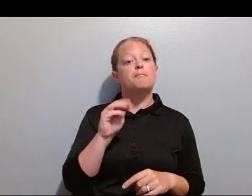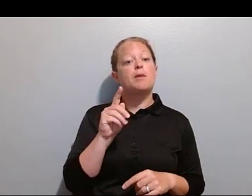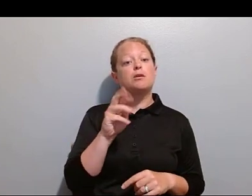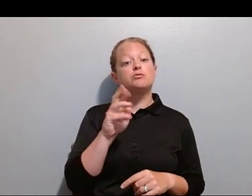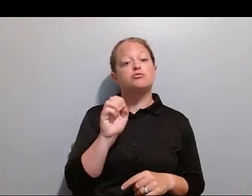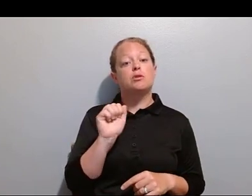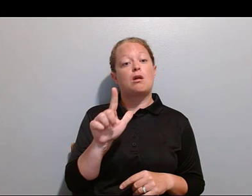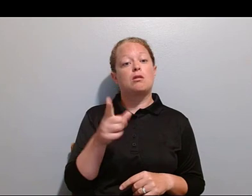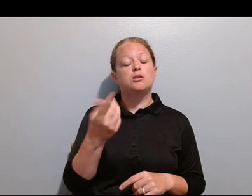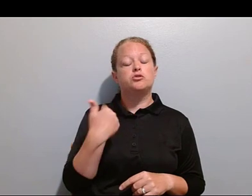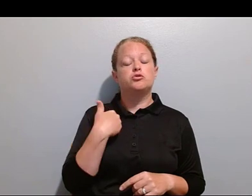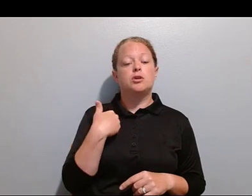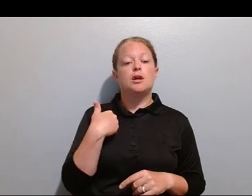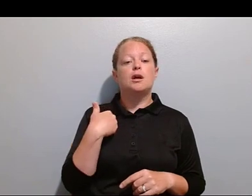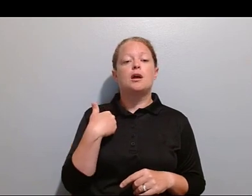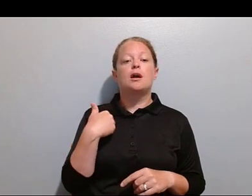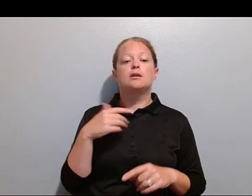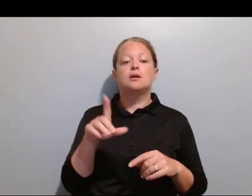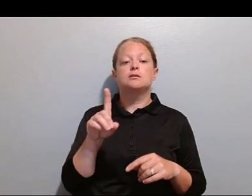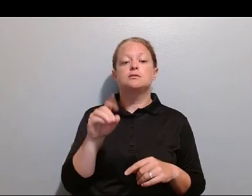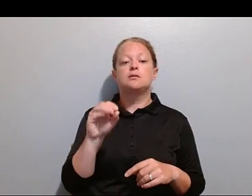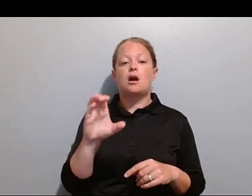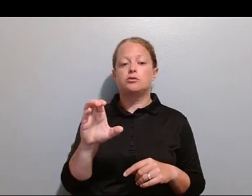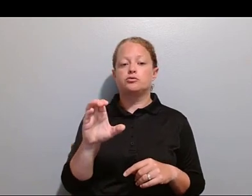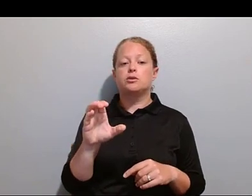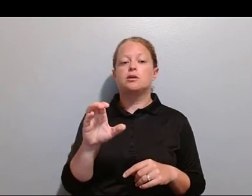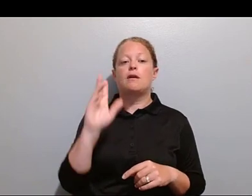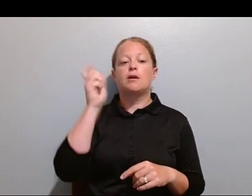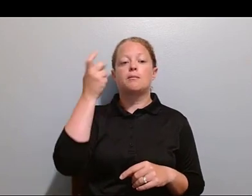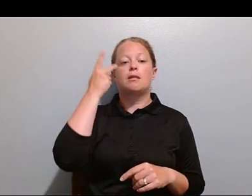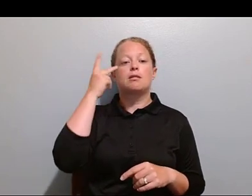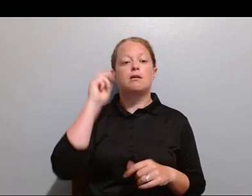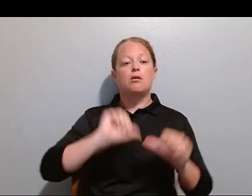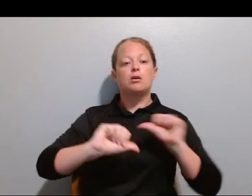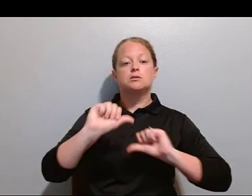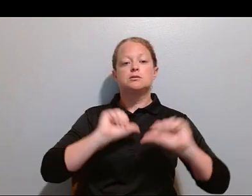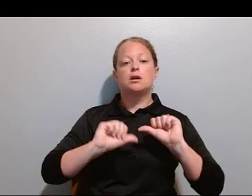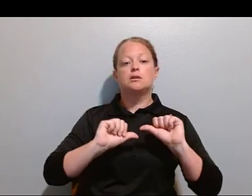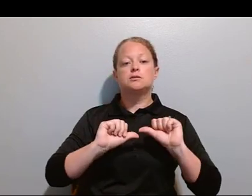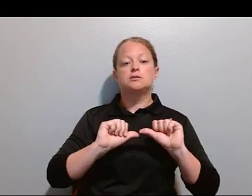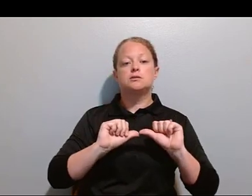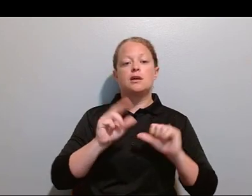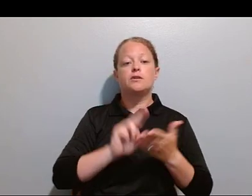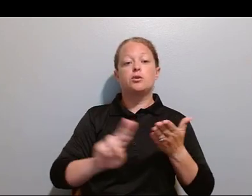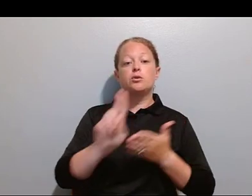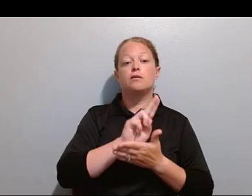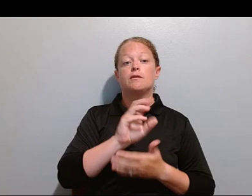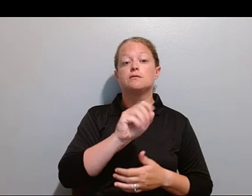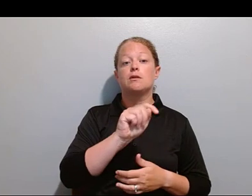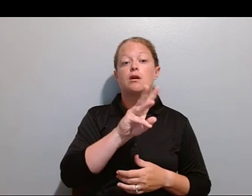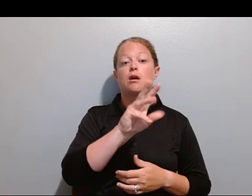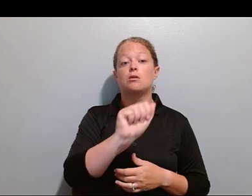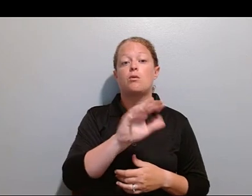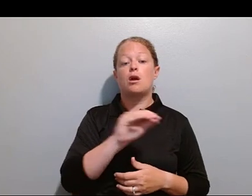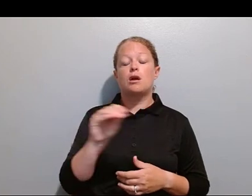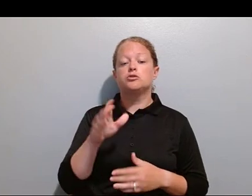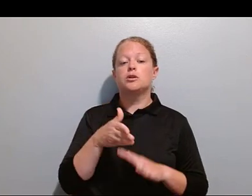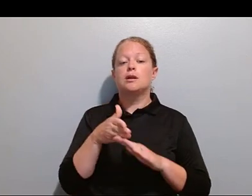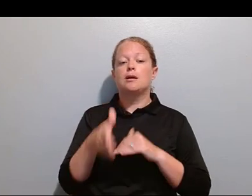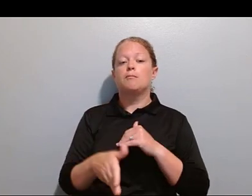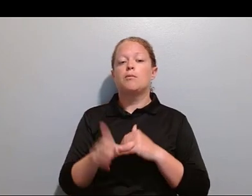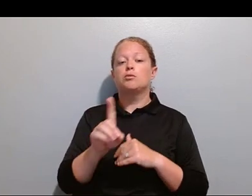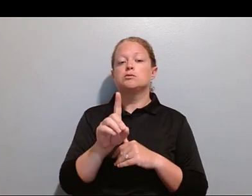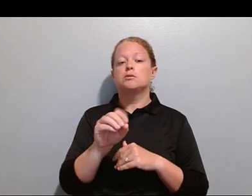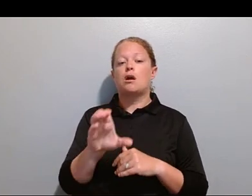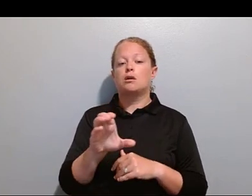holds a doctorate in political science at the University of Ottawa and did a postdoctoral fellowship at